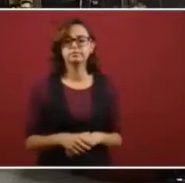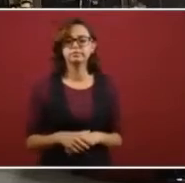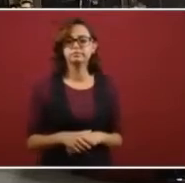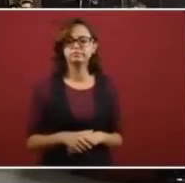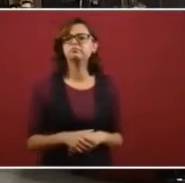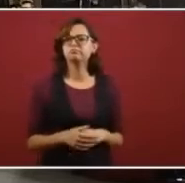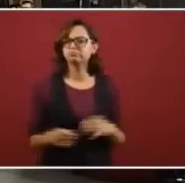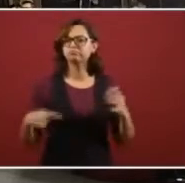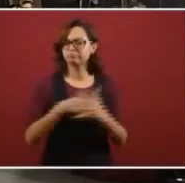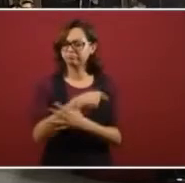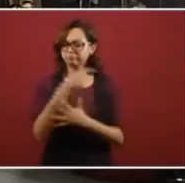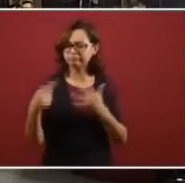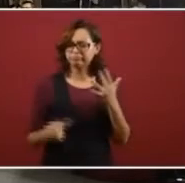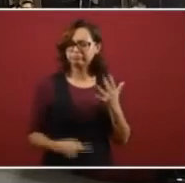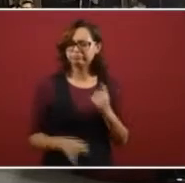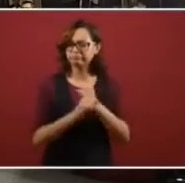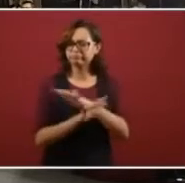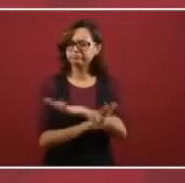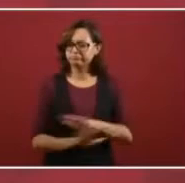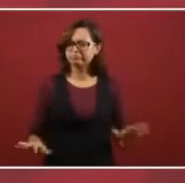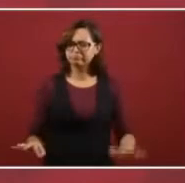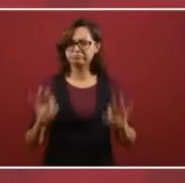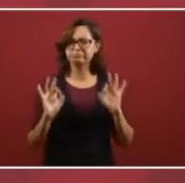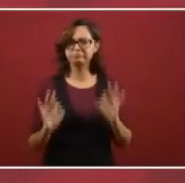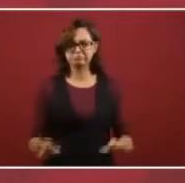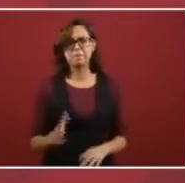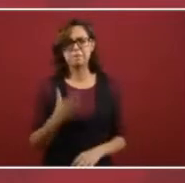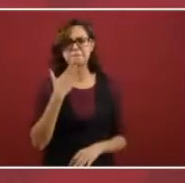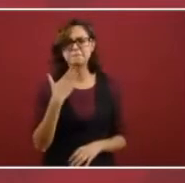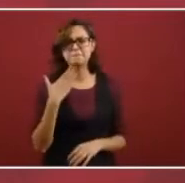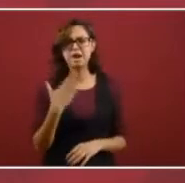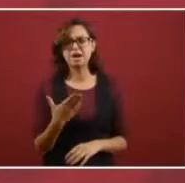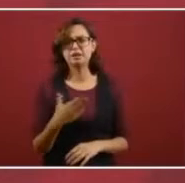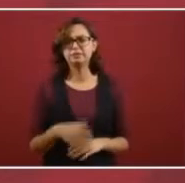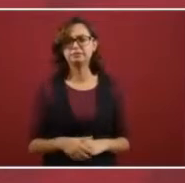This is truly a good document.